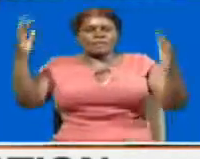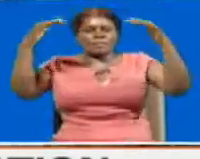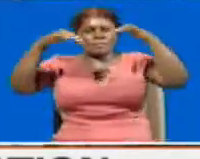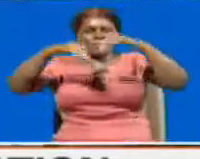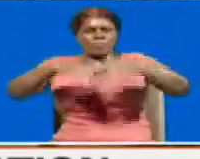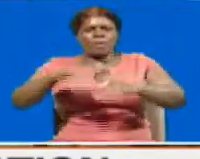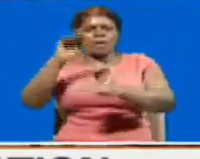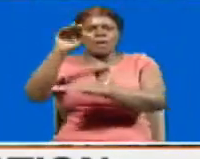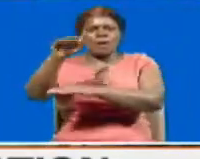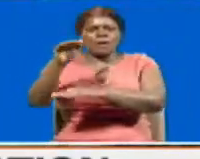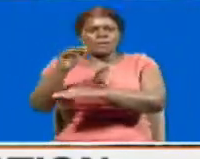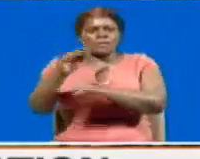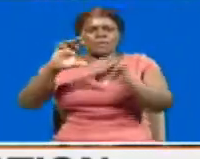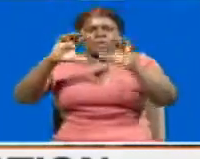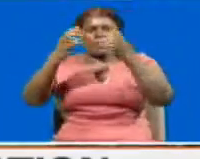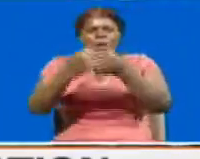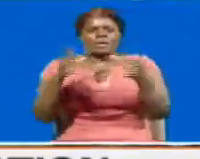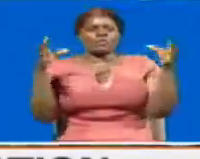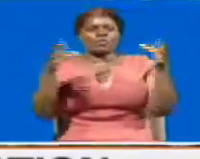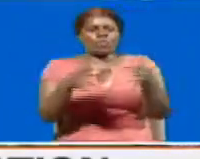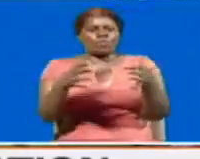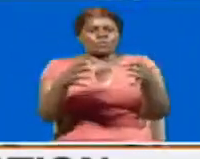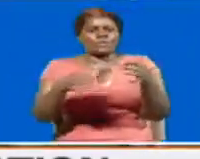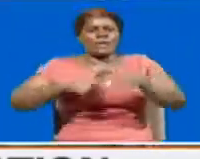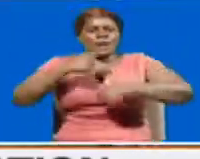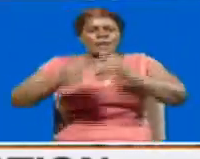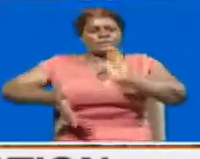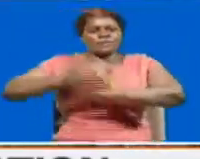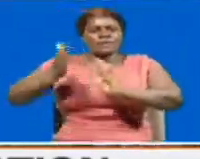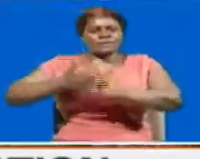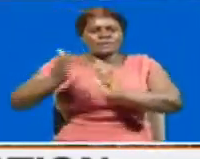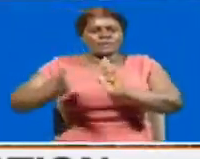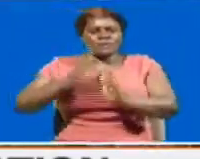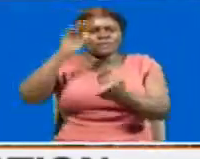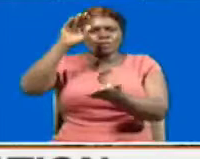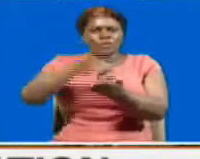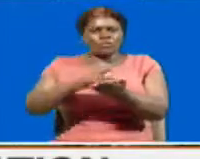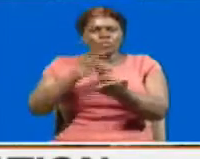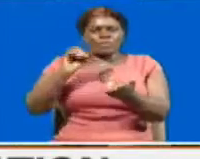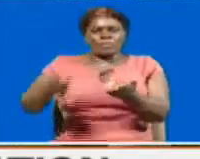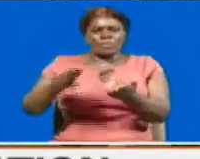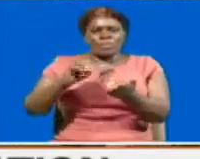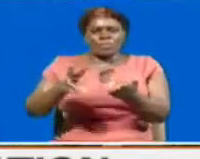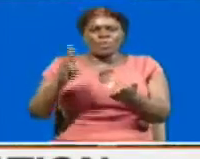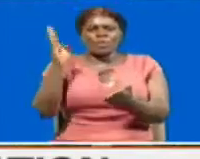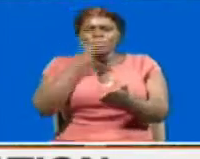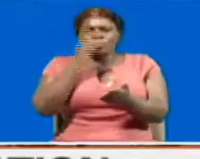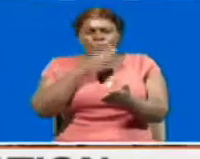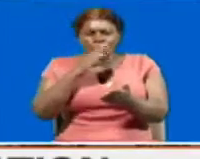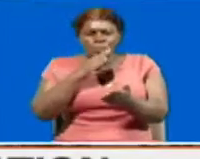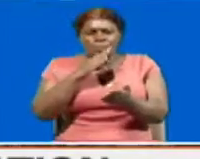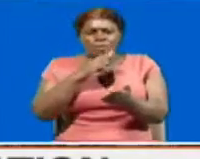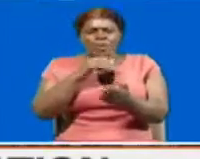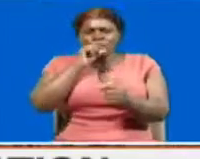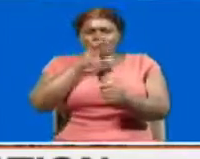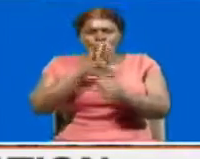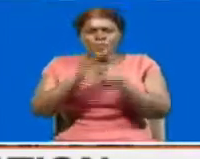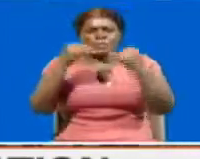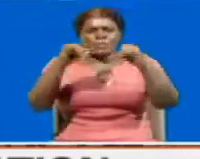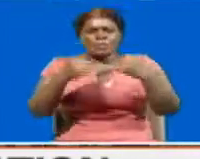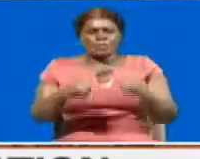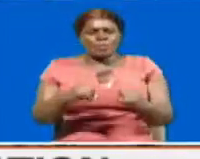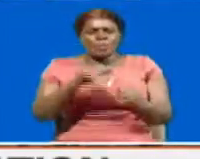Summit have called upon the global community to act with urgency in reducing emissions, fulfilling its obligations, keeping